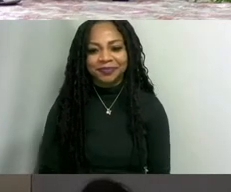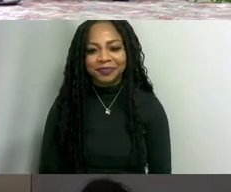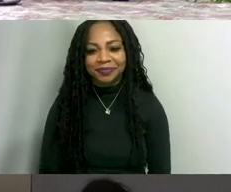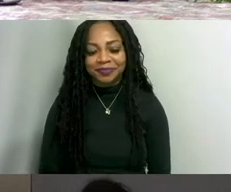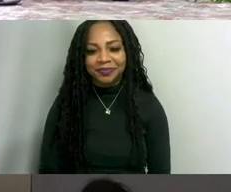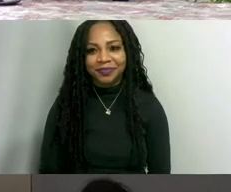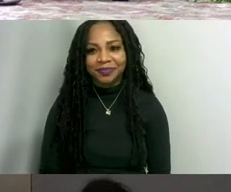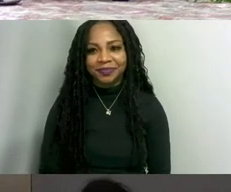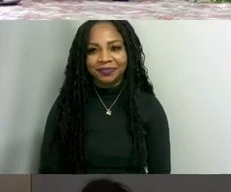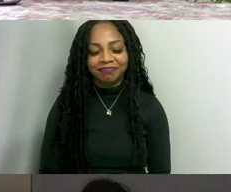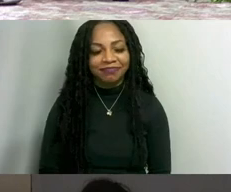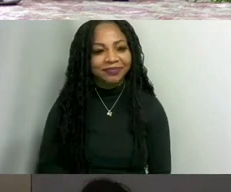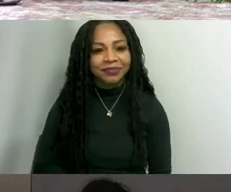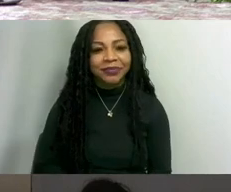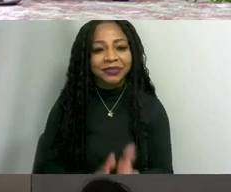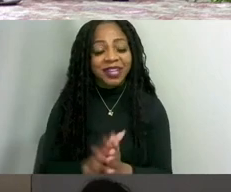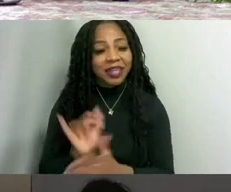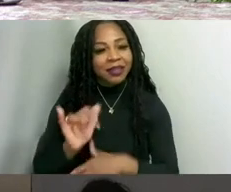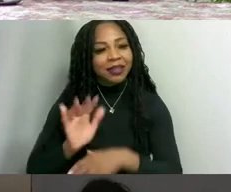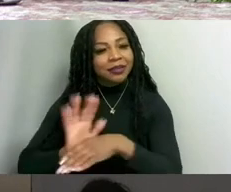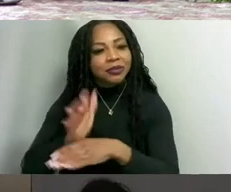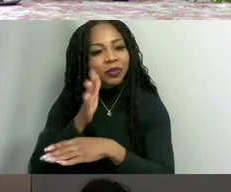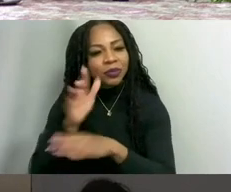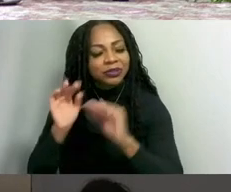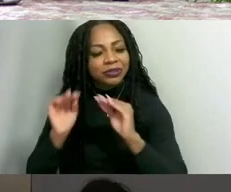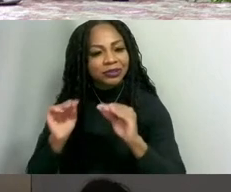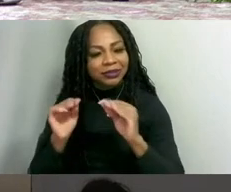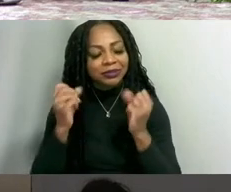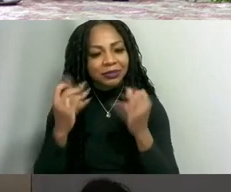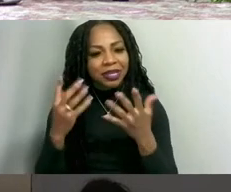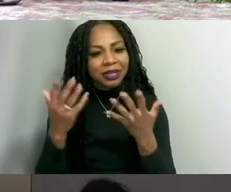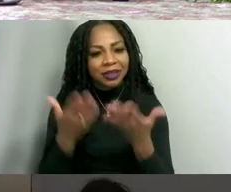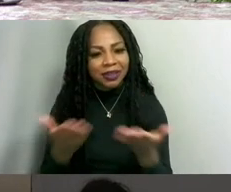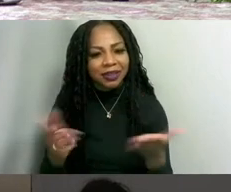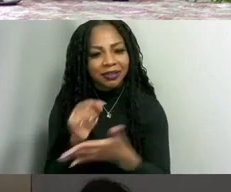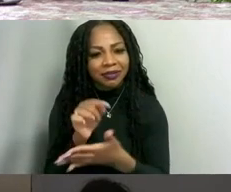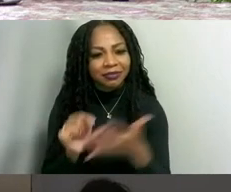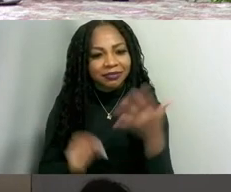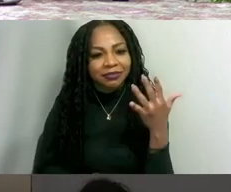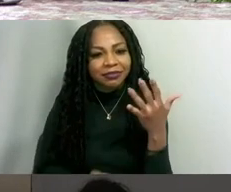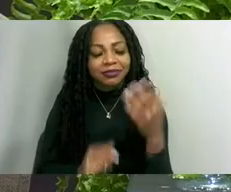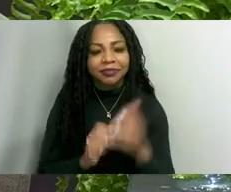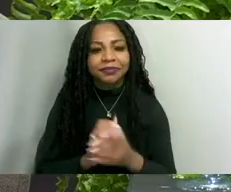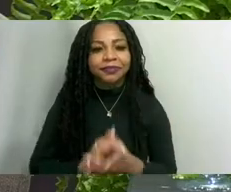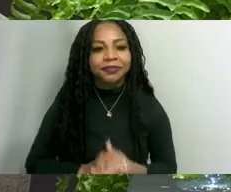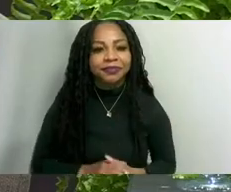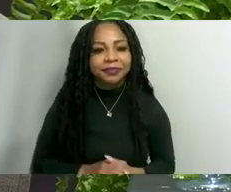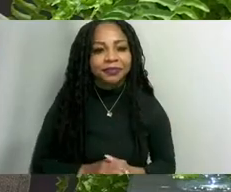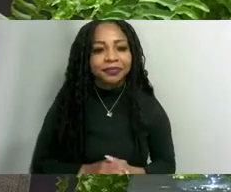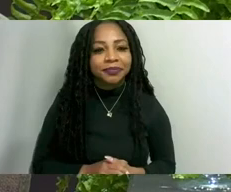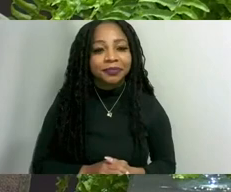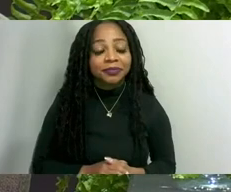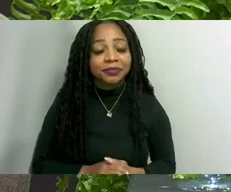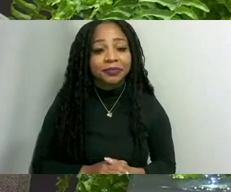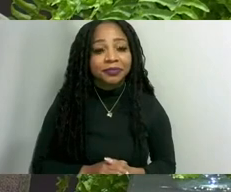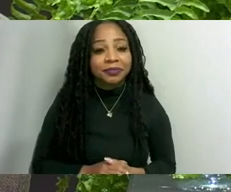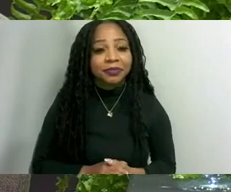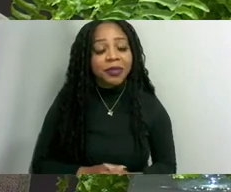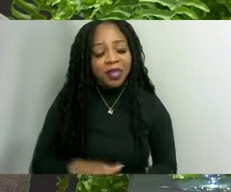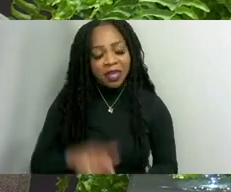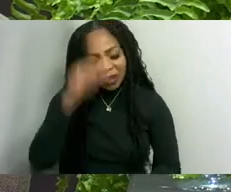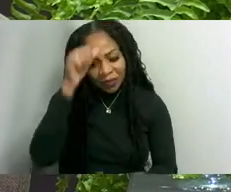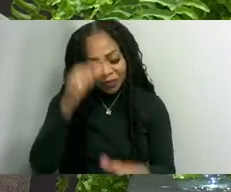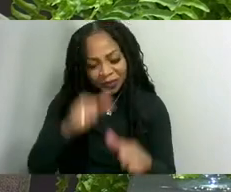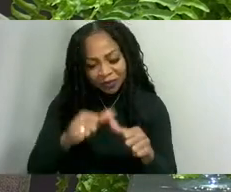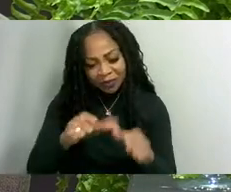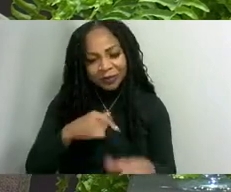It really teaches you many things. Not only, you know, when I was a young person, I was